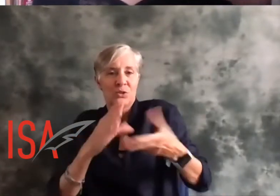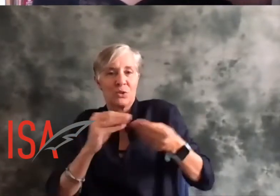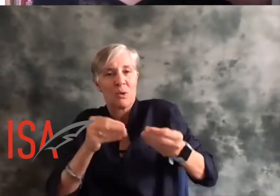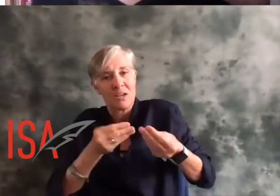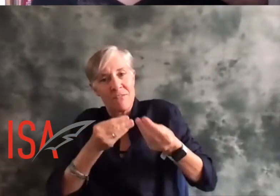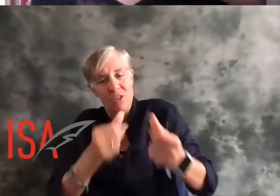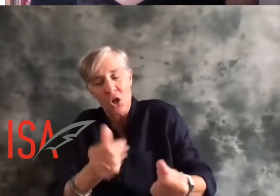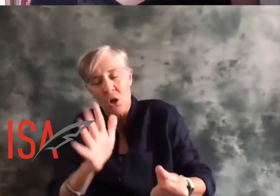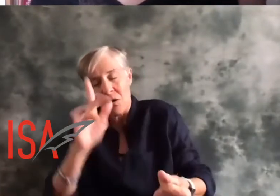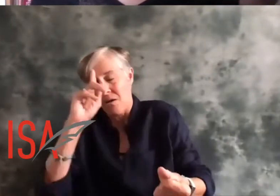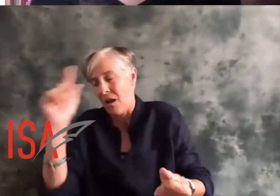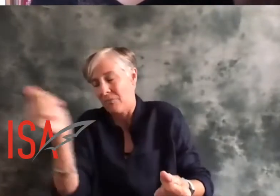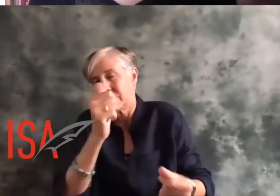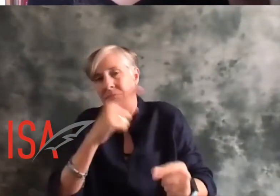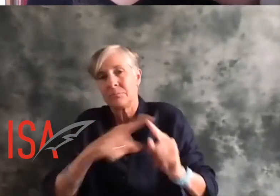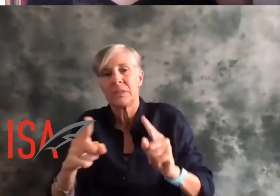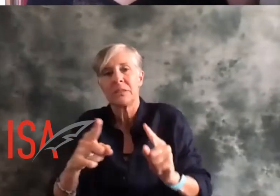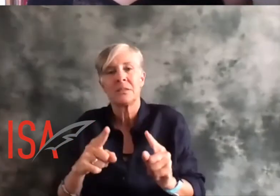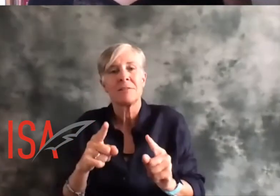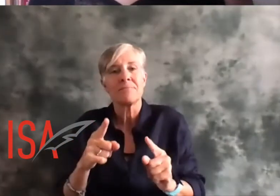So there's the